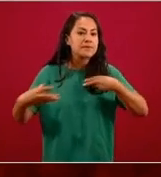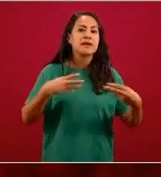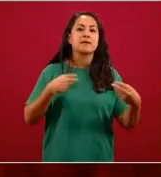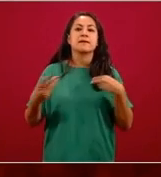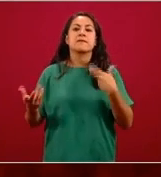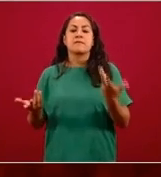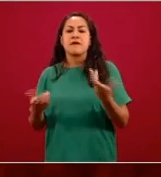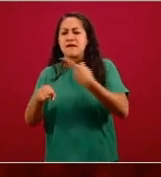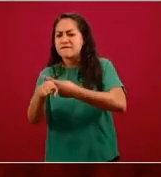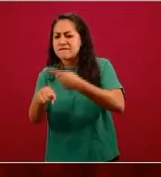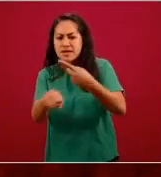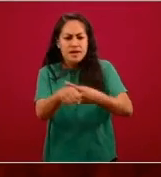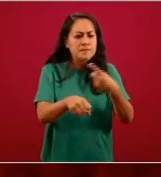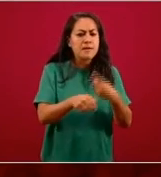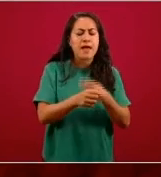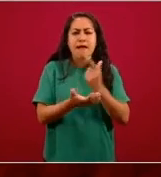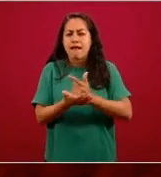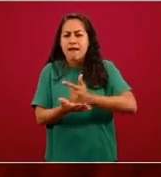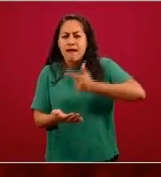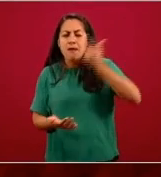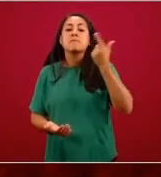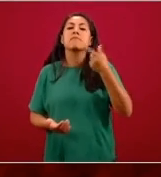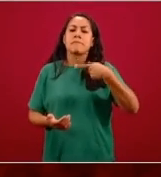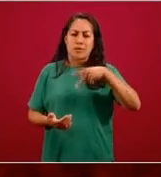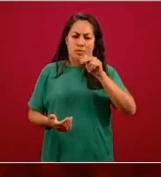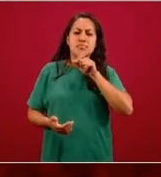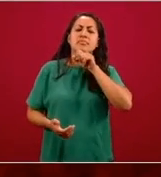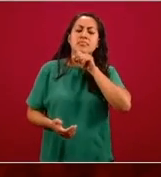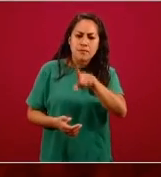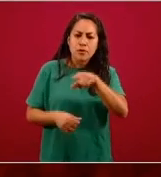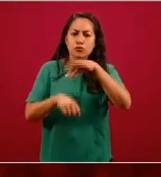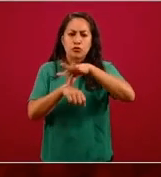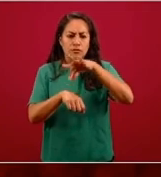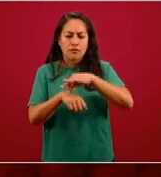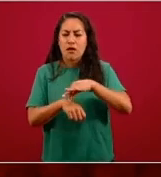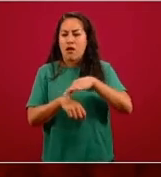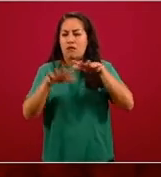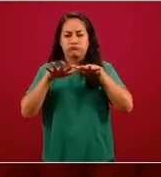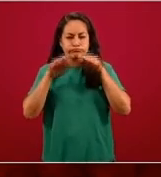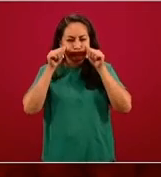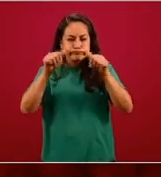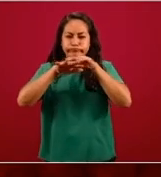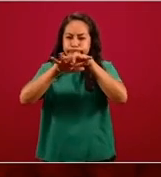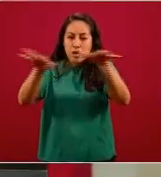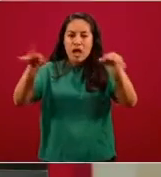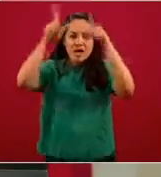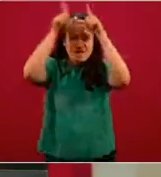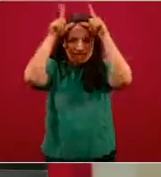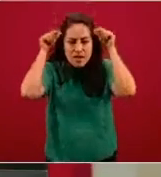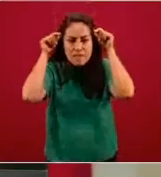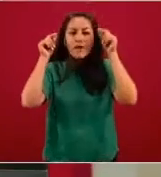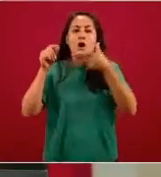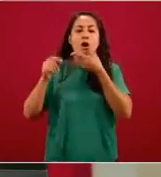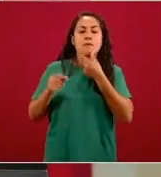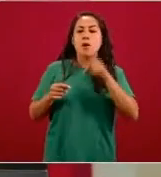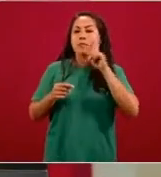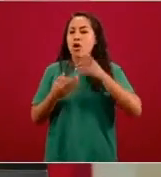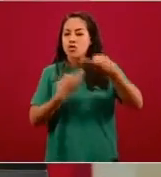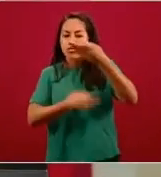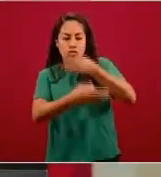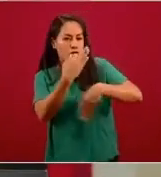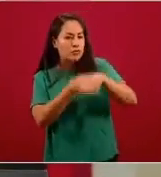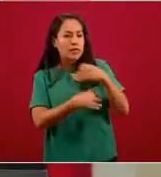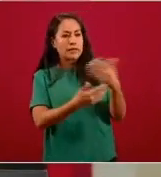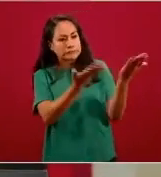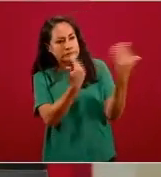areas, infectologists, critical care, health professionals. We're asking for nurses. We're